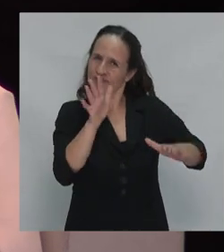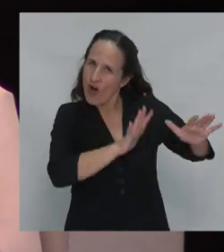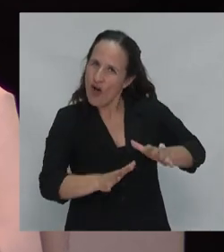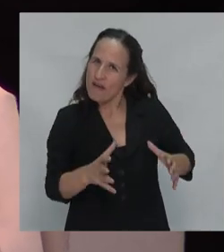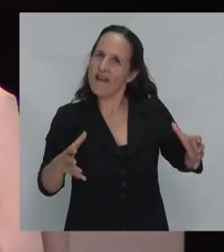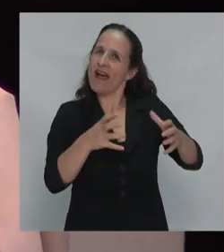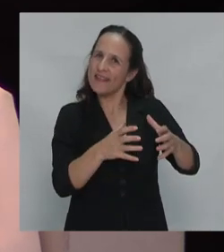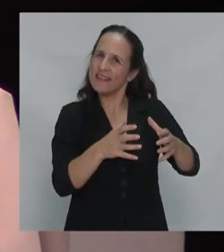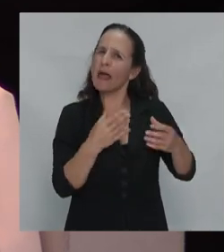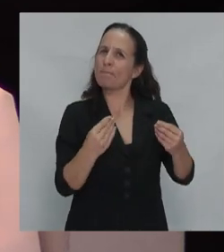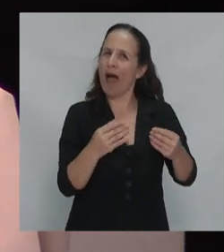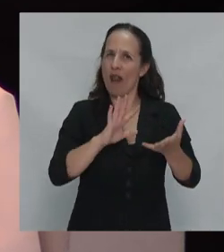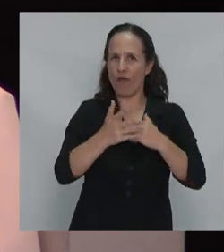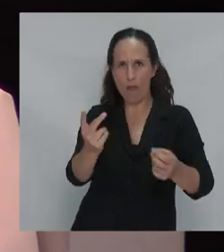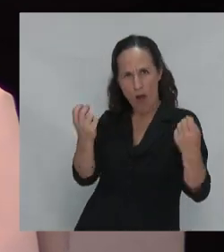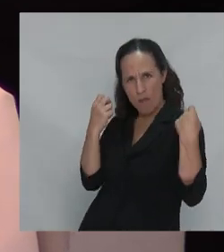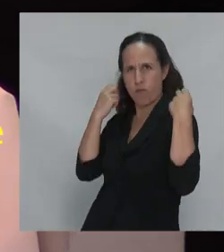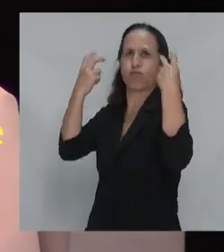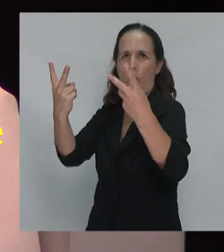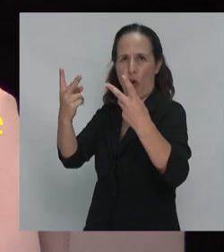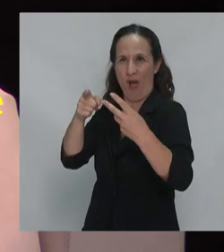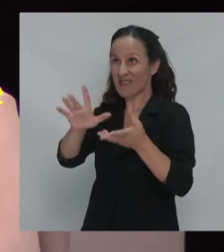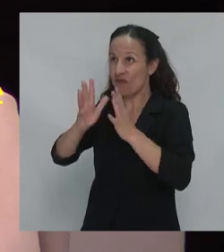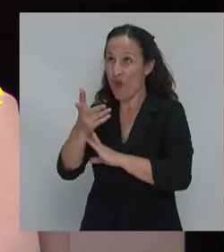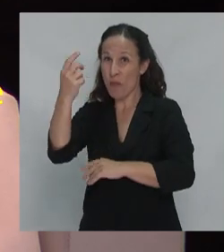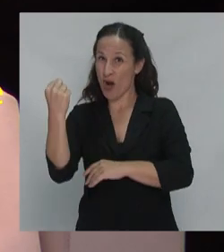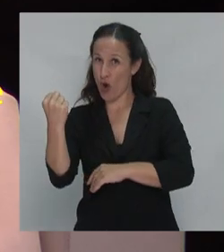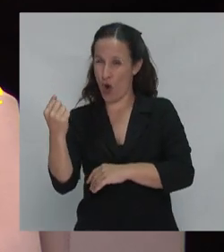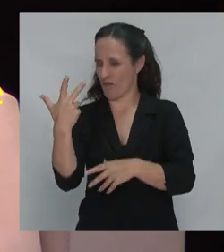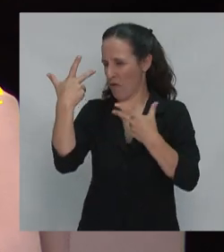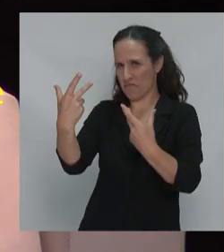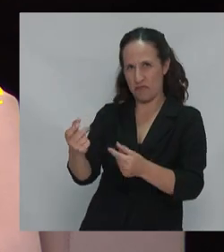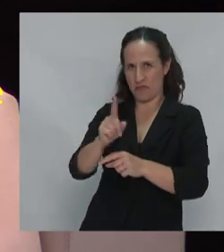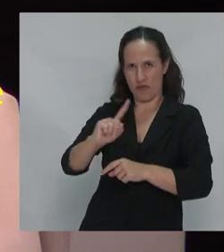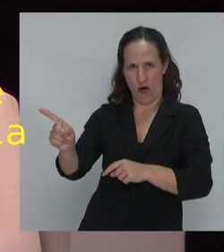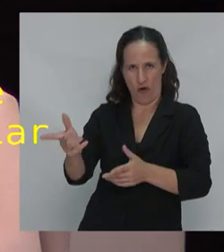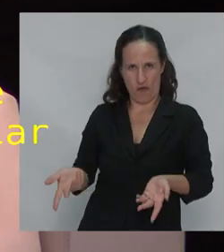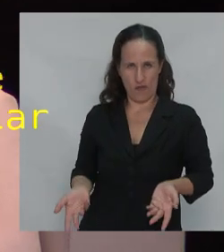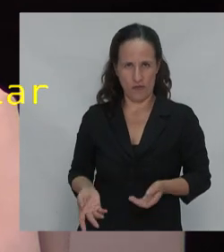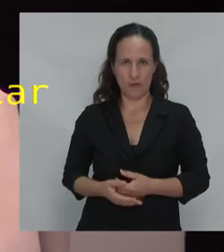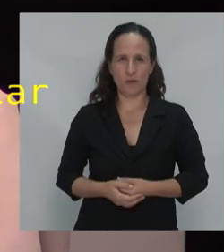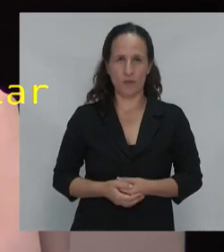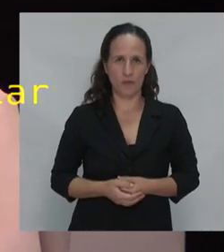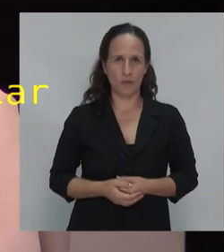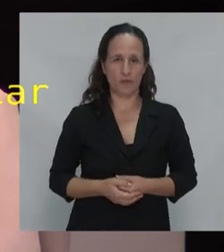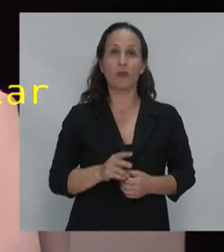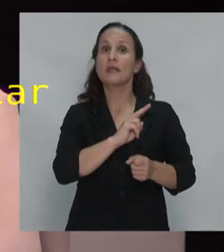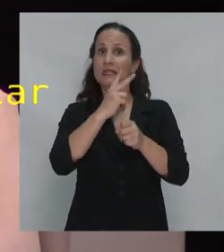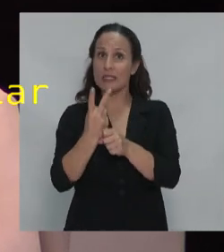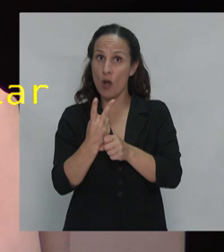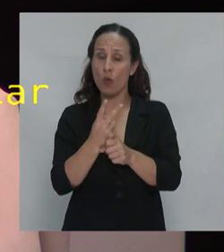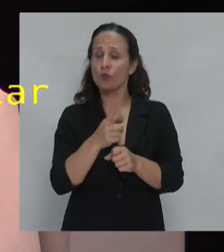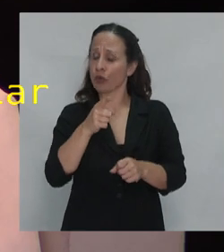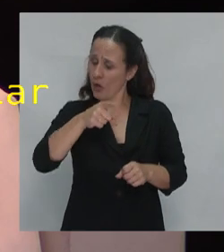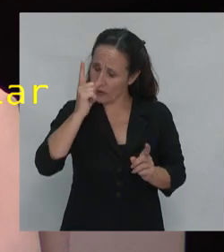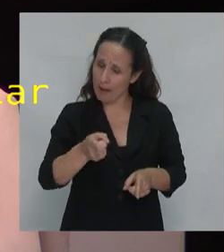model and the business model that goes with it. But secondly, we also need to tackle the global